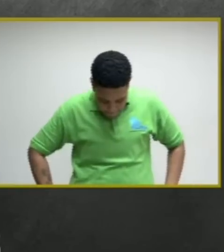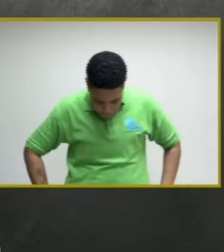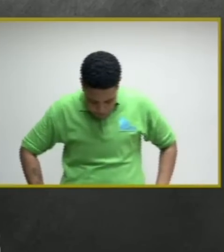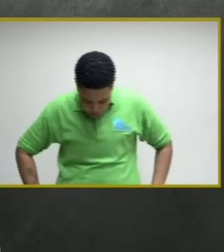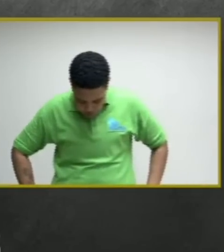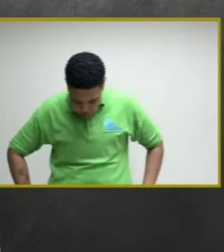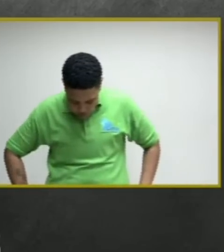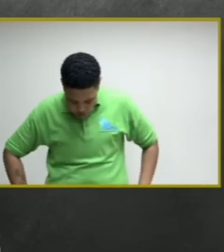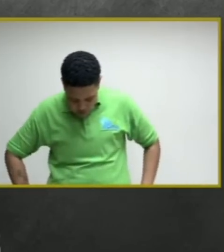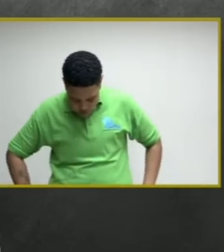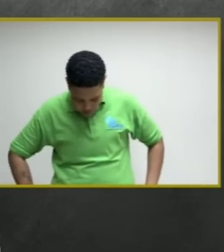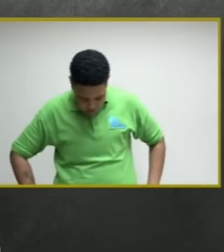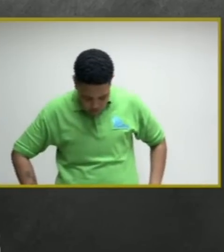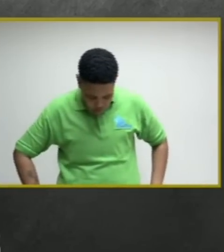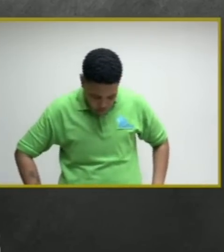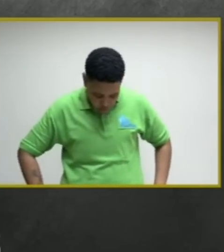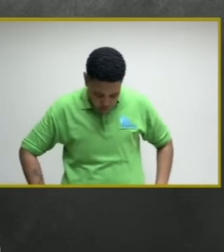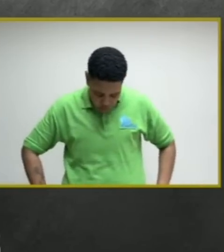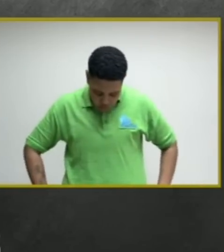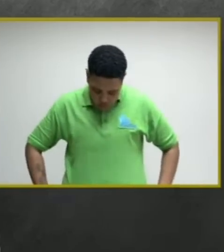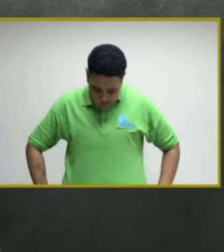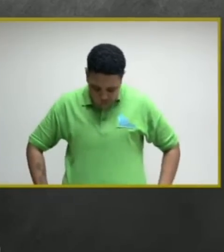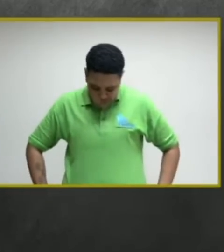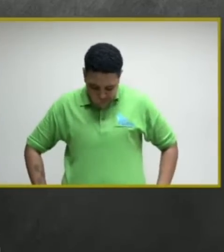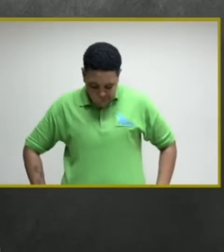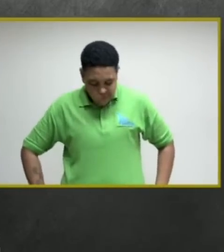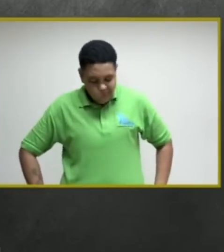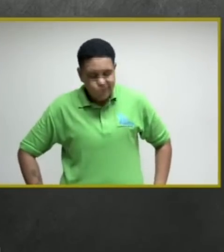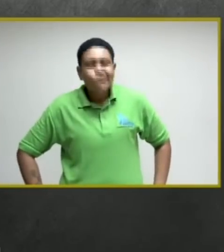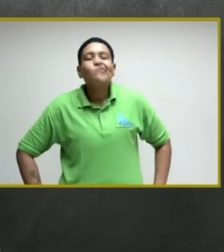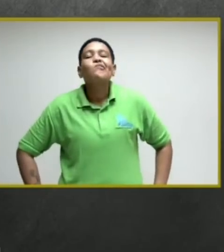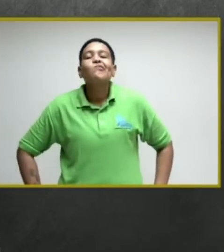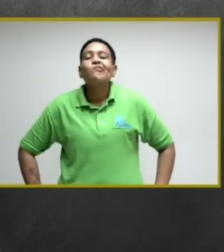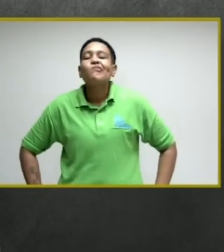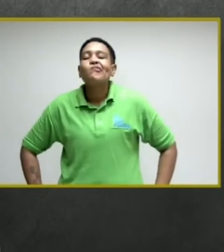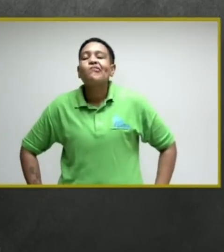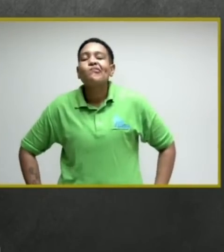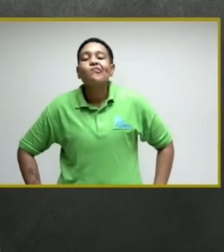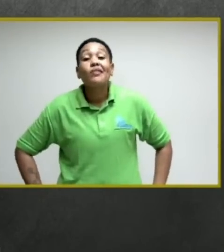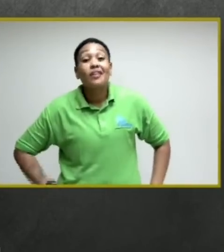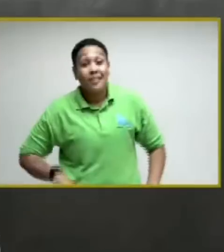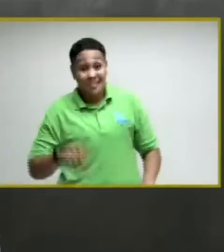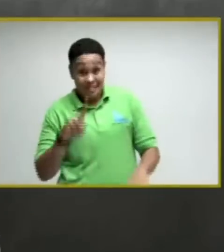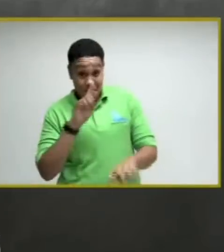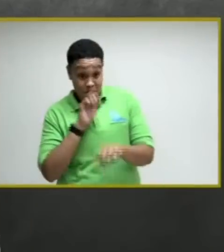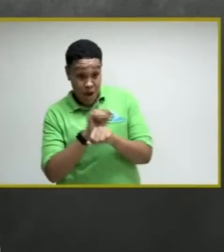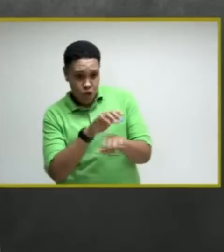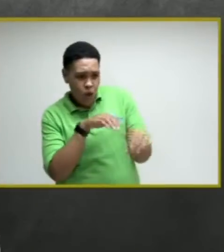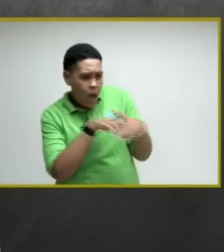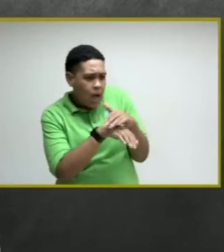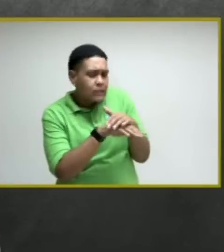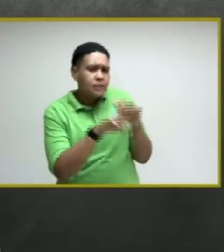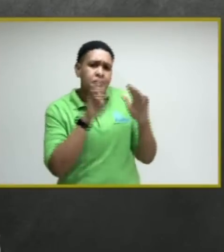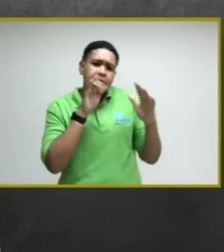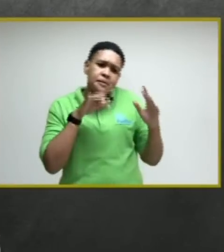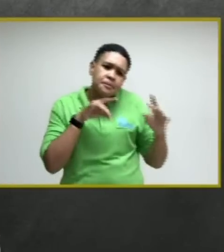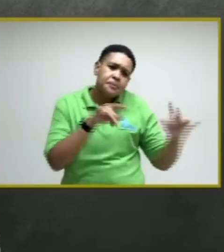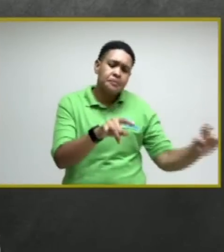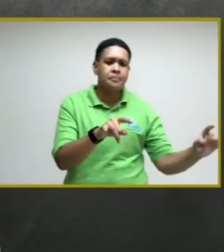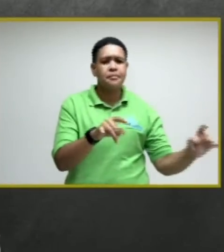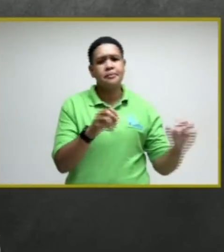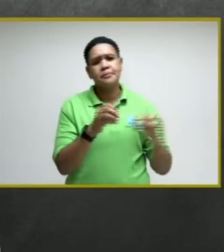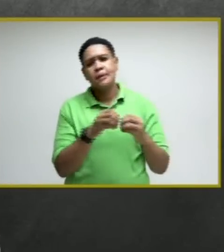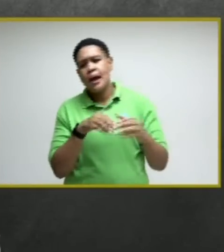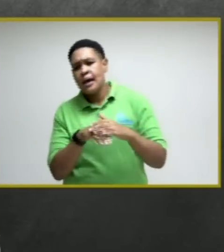accessible, more efficient, and more seamless for the Jamaican people. Minister, you have already